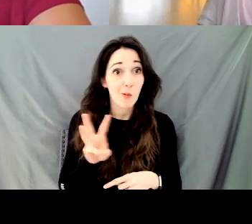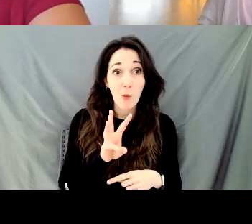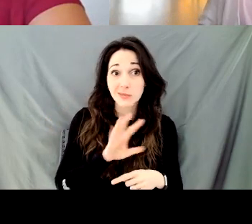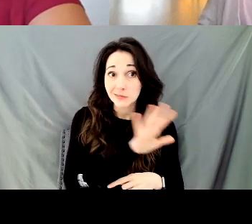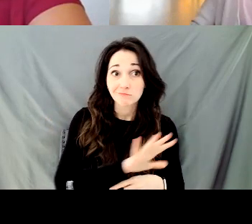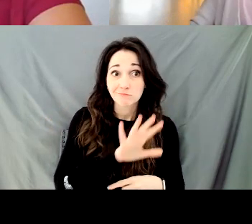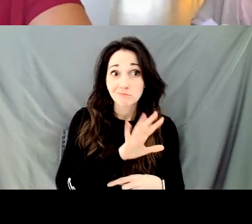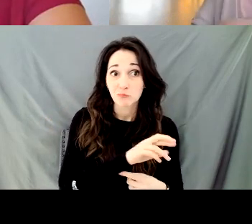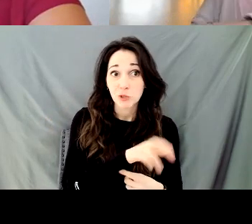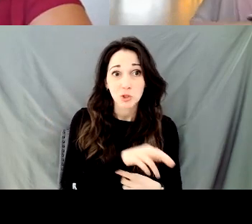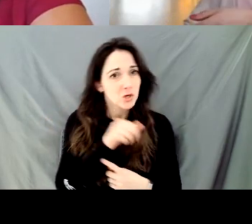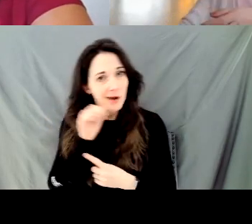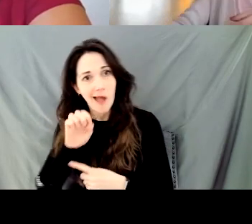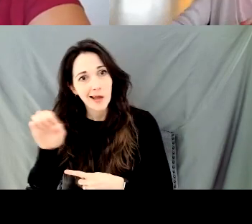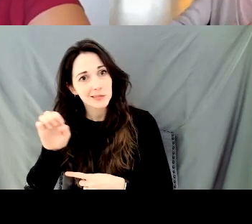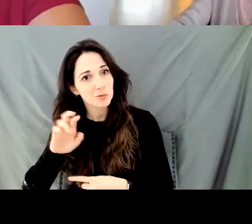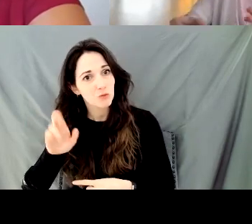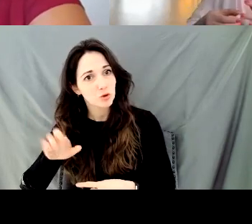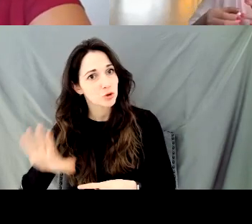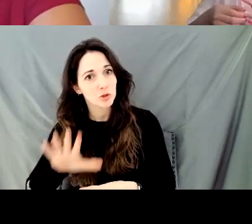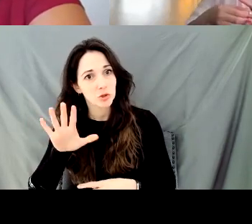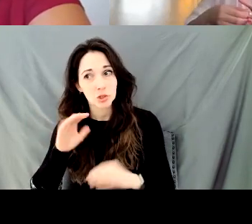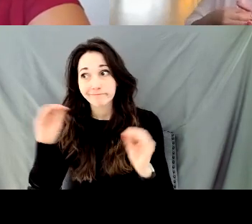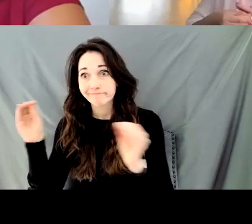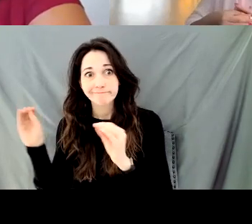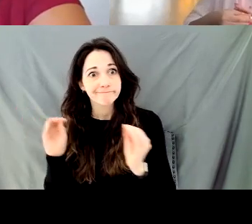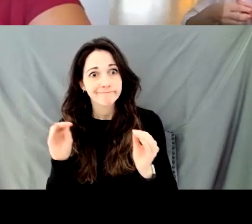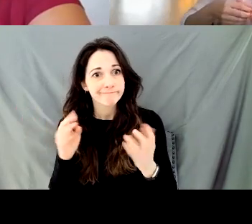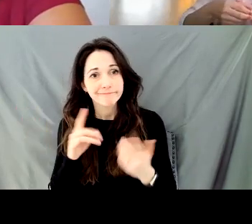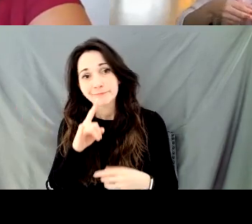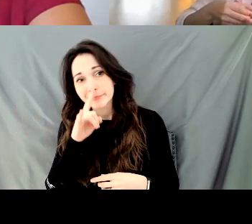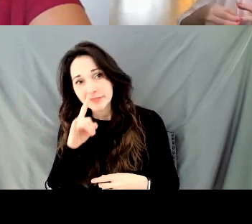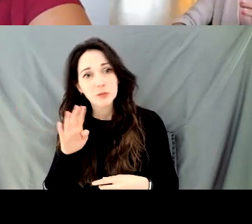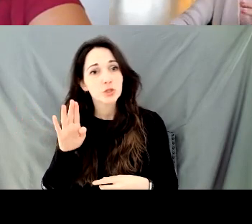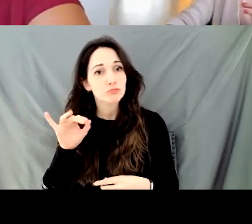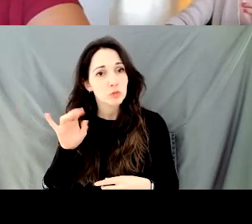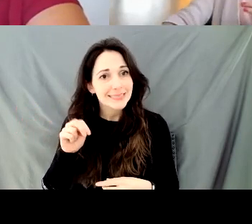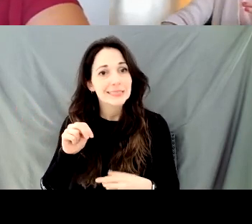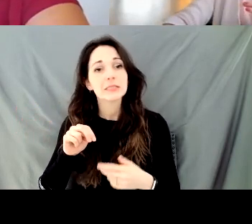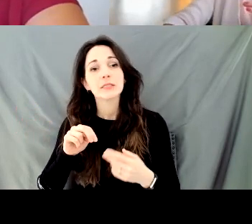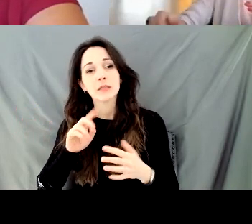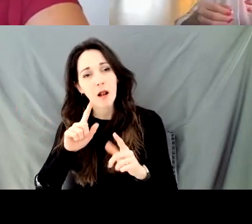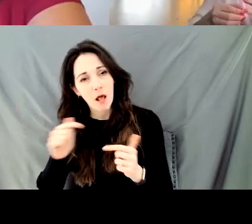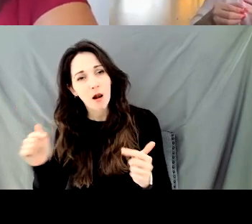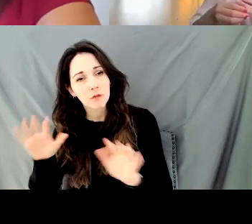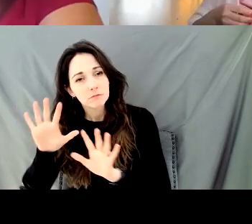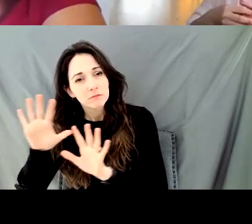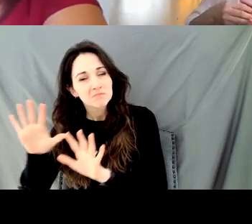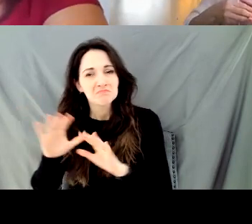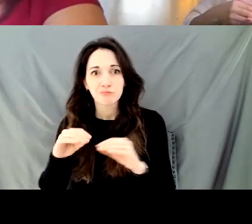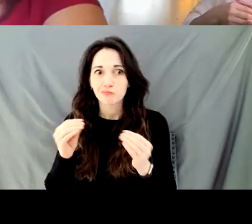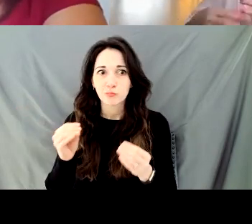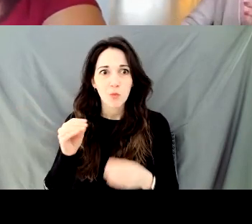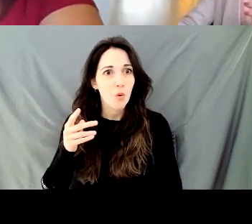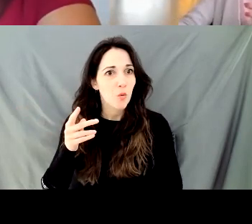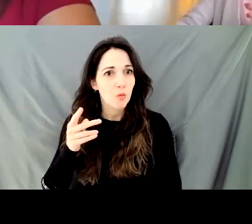east side, which is going to be your Pittsford, your Brighton kind of areas. Now there is a new spot